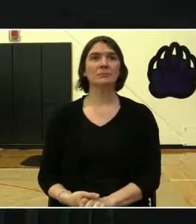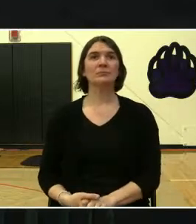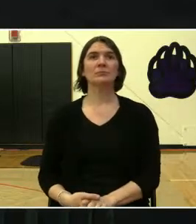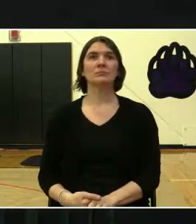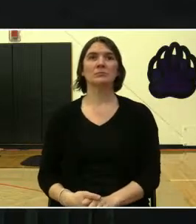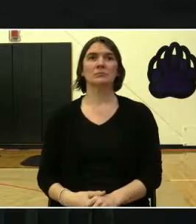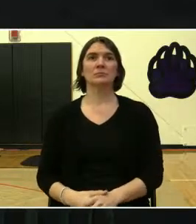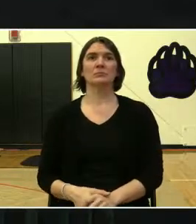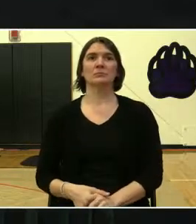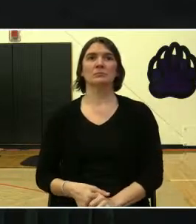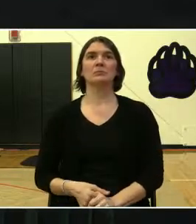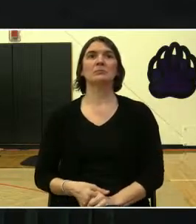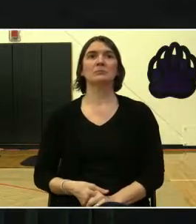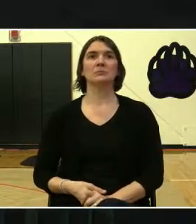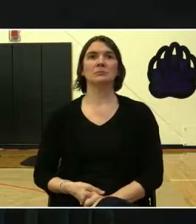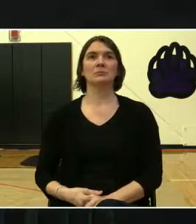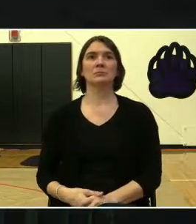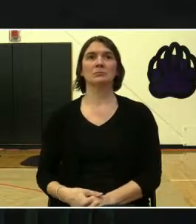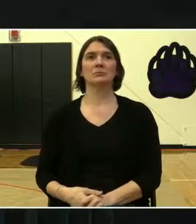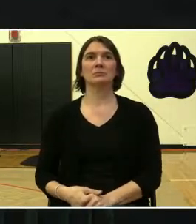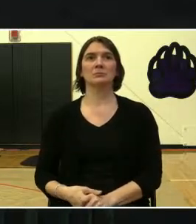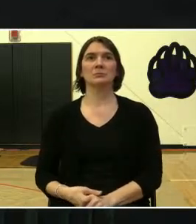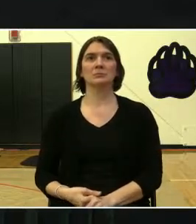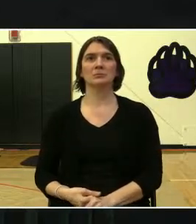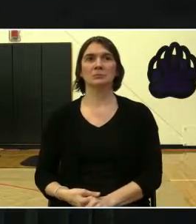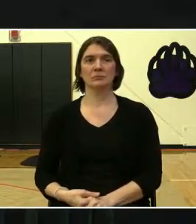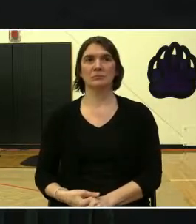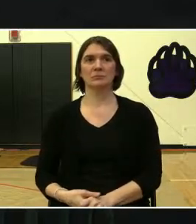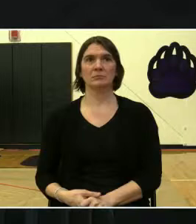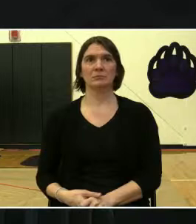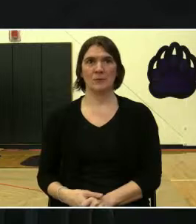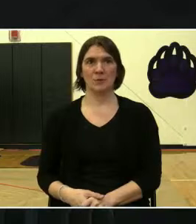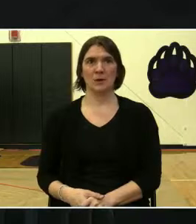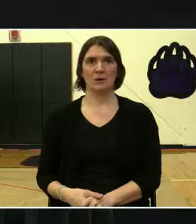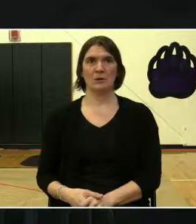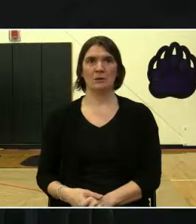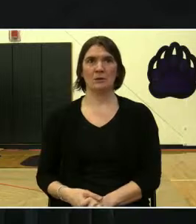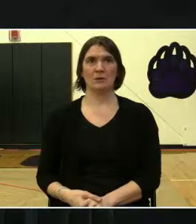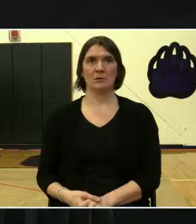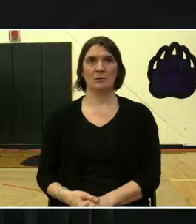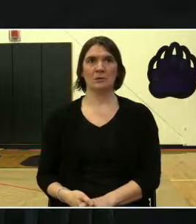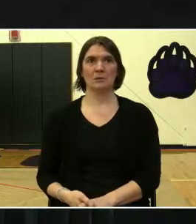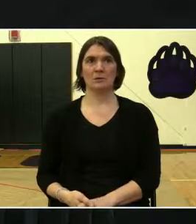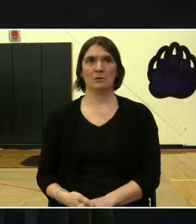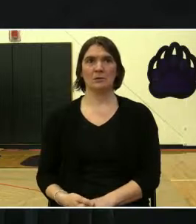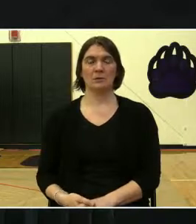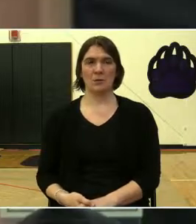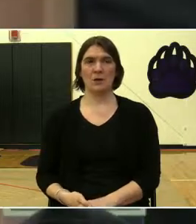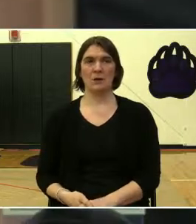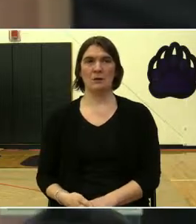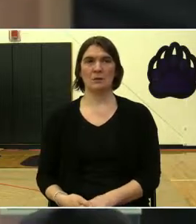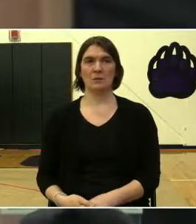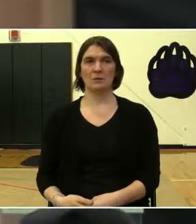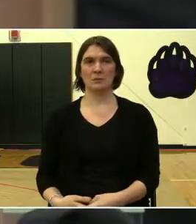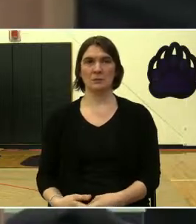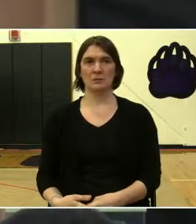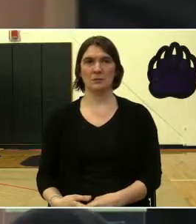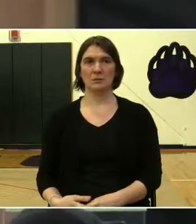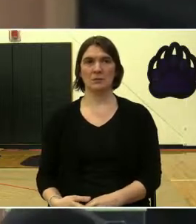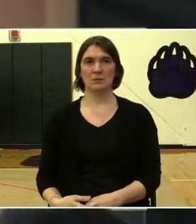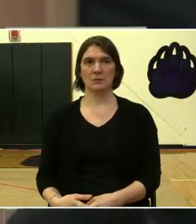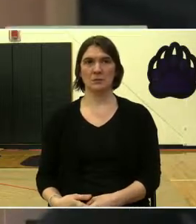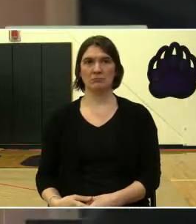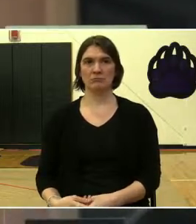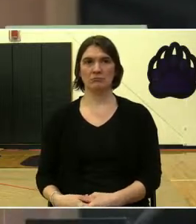inquiry if I'm incorrect Mr Sprite correct me Mr Tyler's interrogated so we're